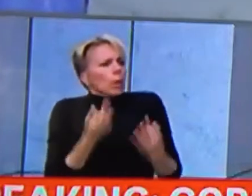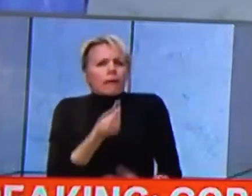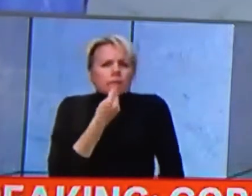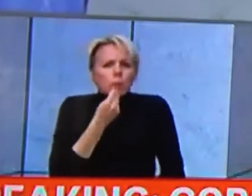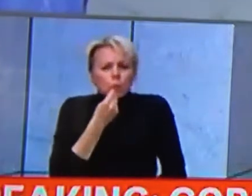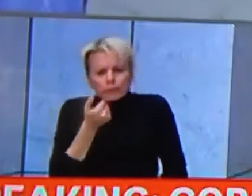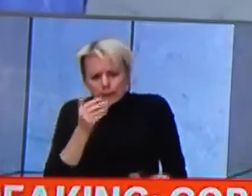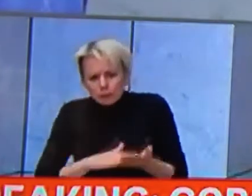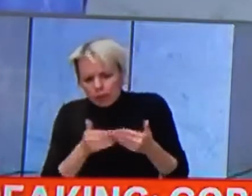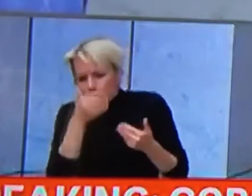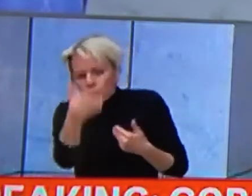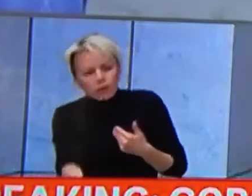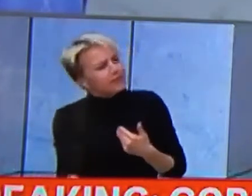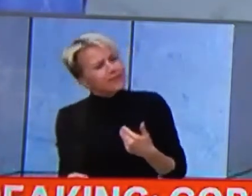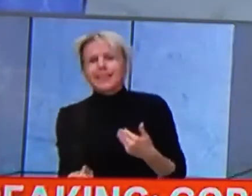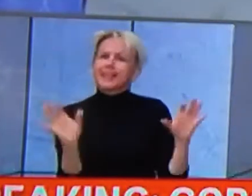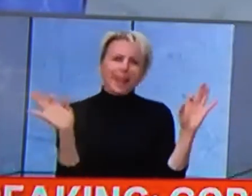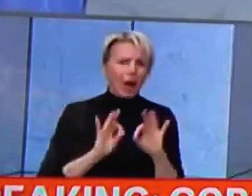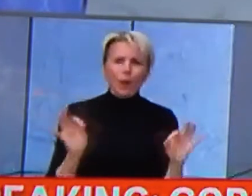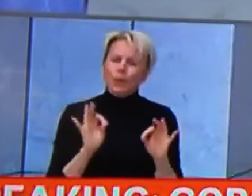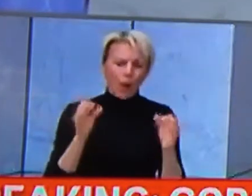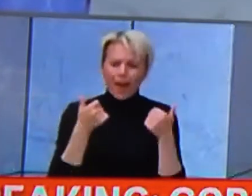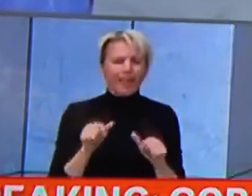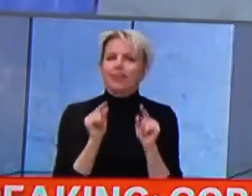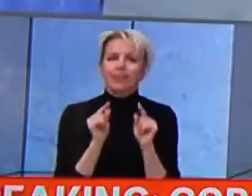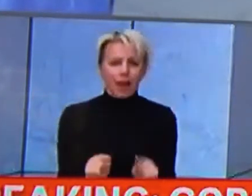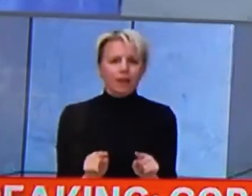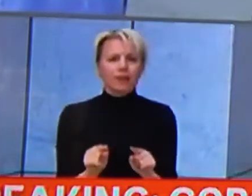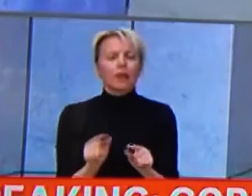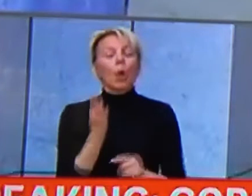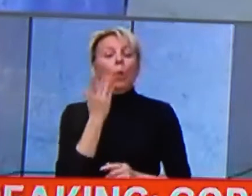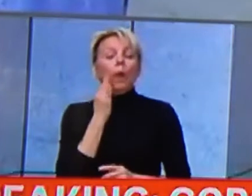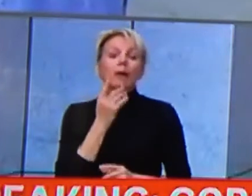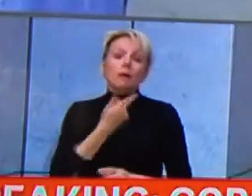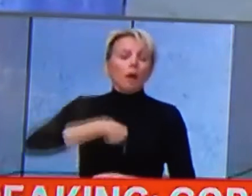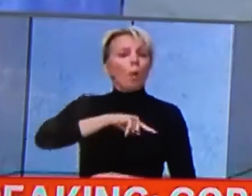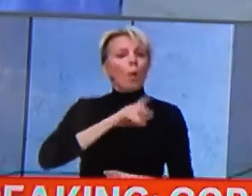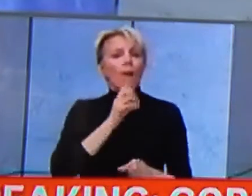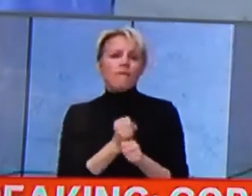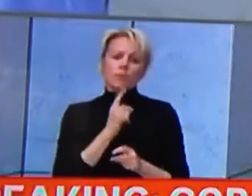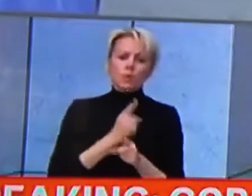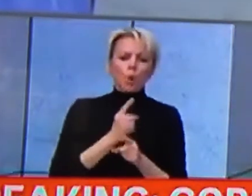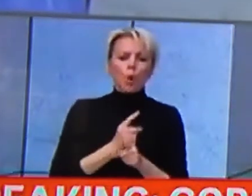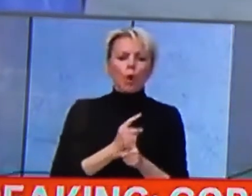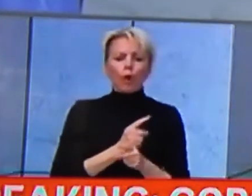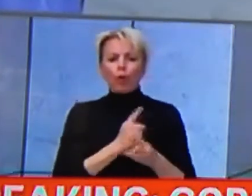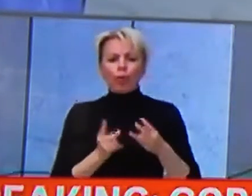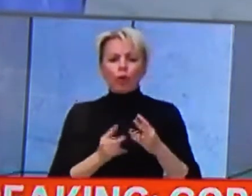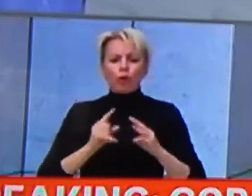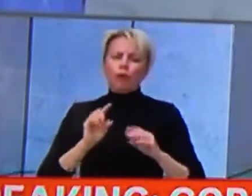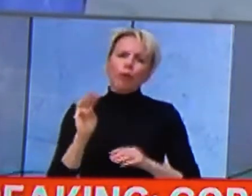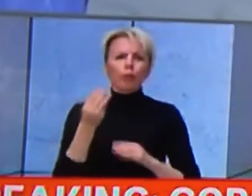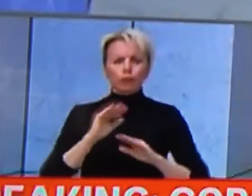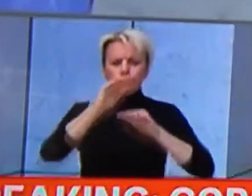next 6 months. So when we talk about potential other restrictions, there is no need for people to rush out